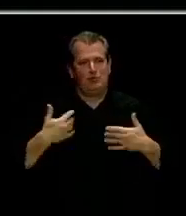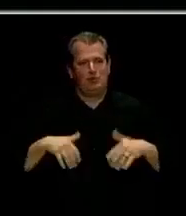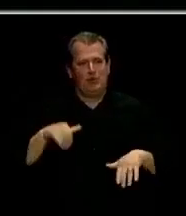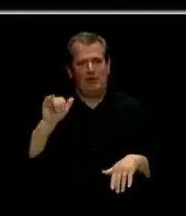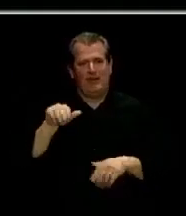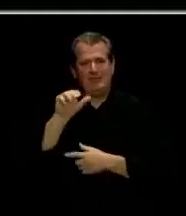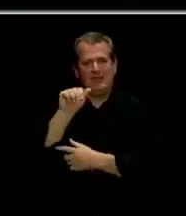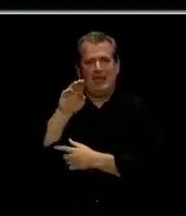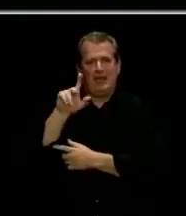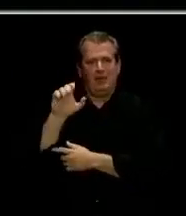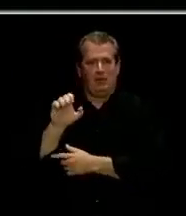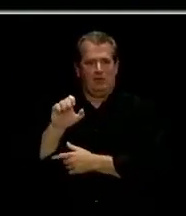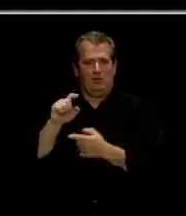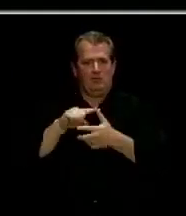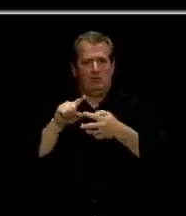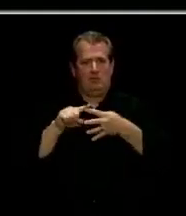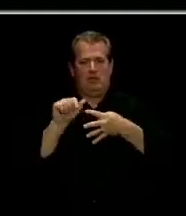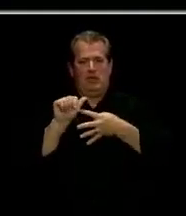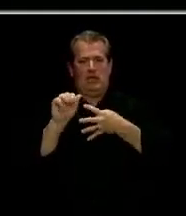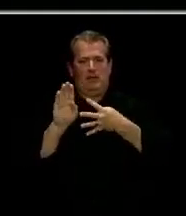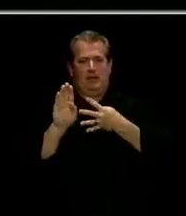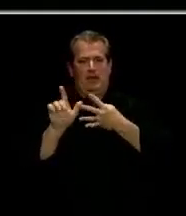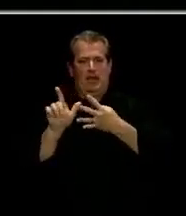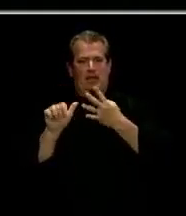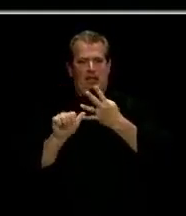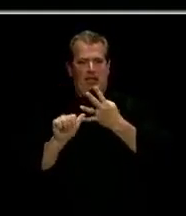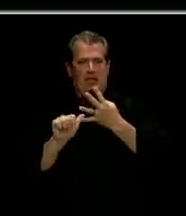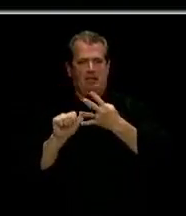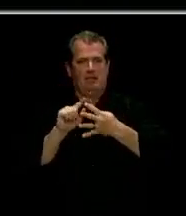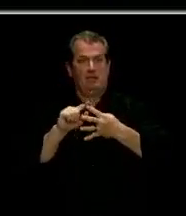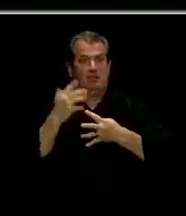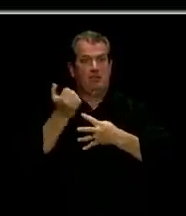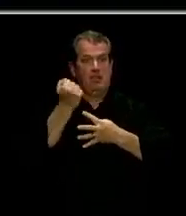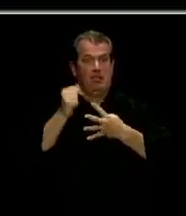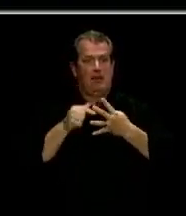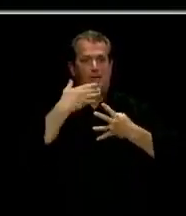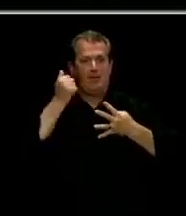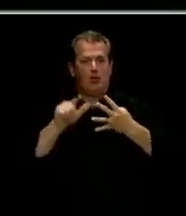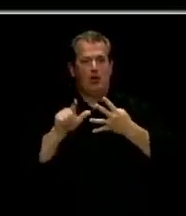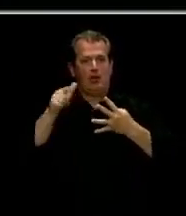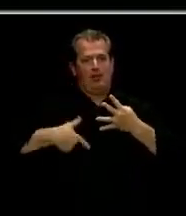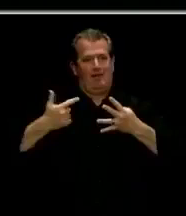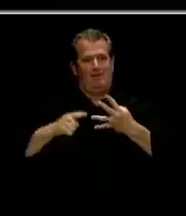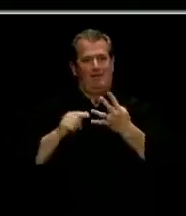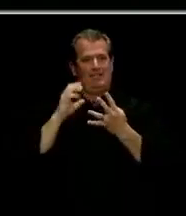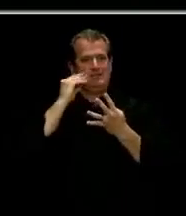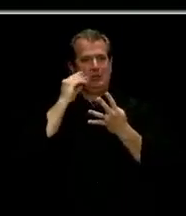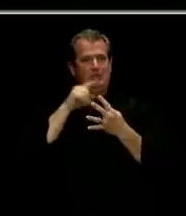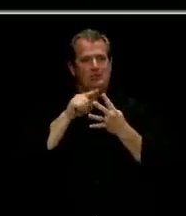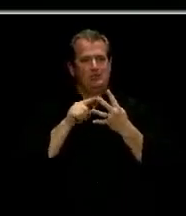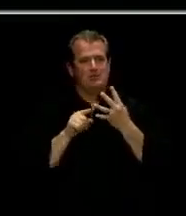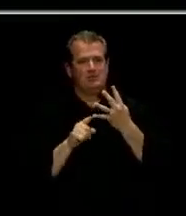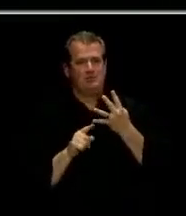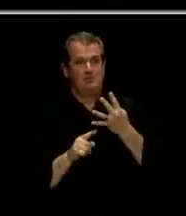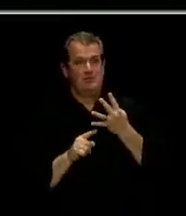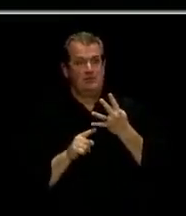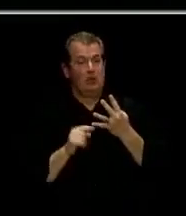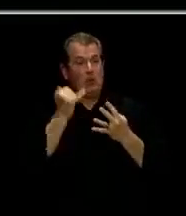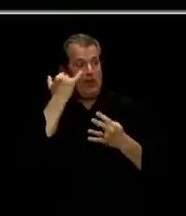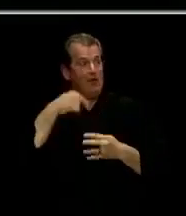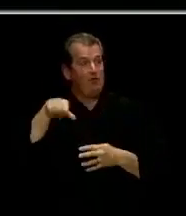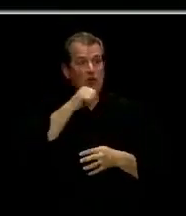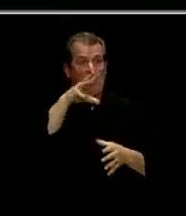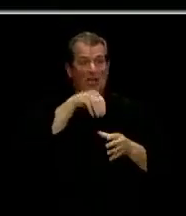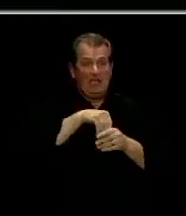for, Achieving a Better Life Experience. So my question is, if you don't have an ABLE account and you didn't raise your hand, you need to come by our booth. We're going to help